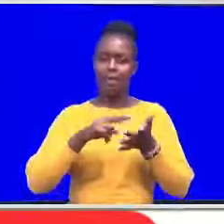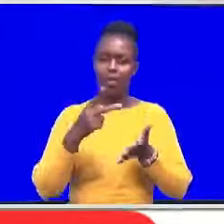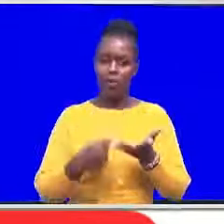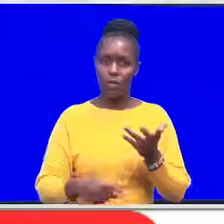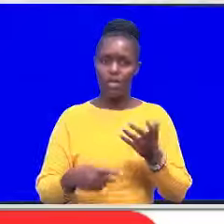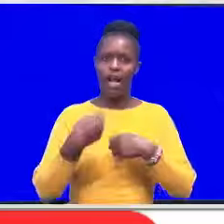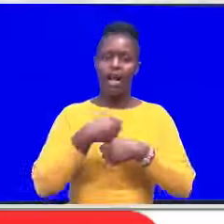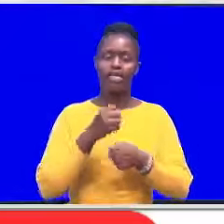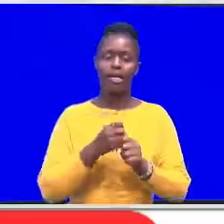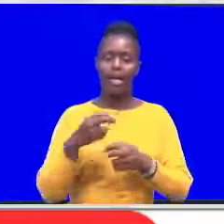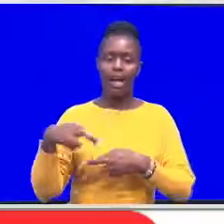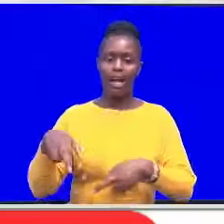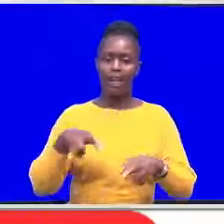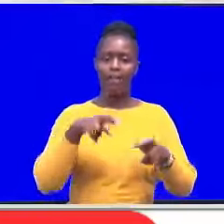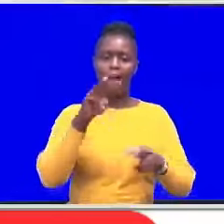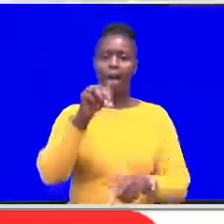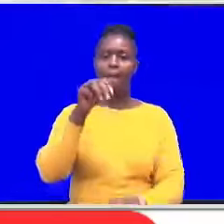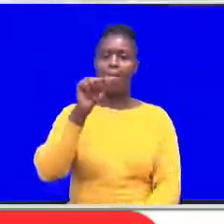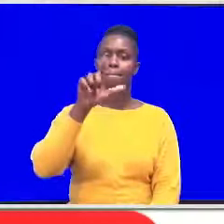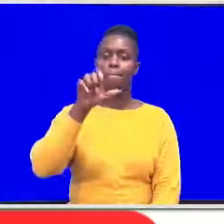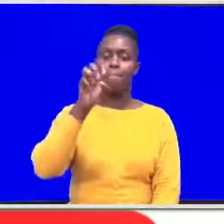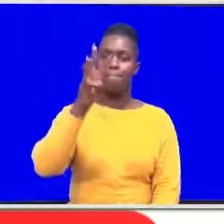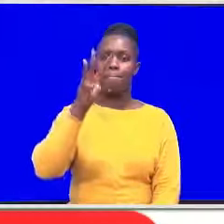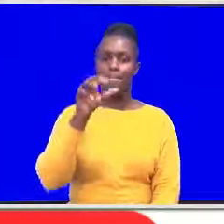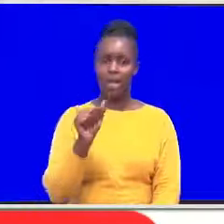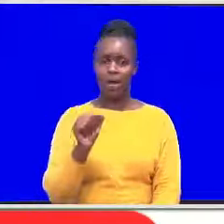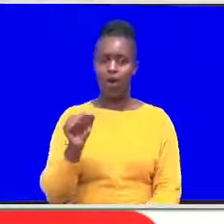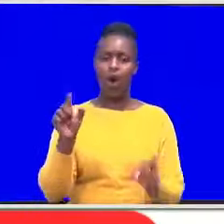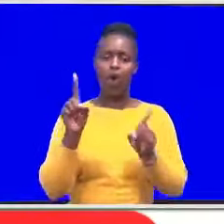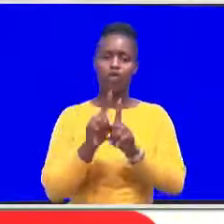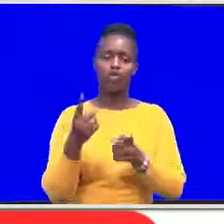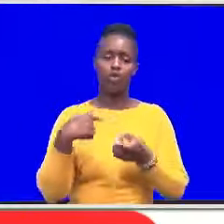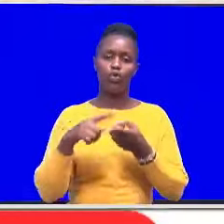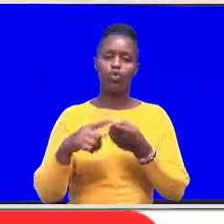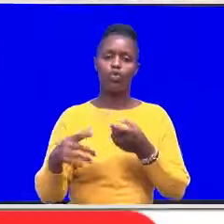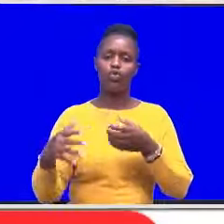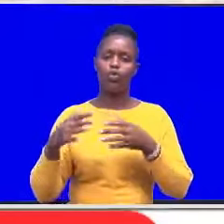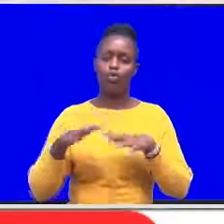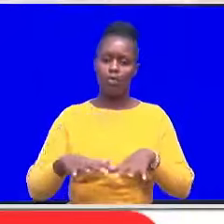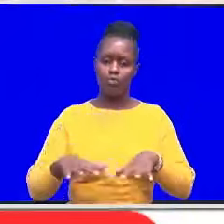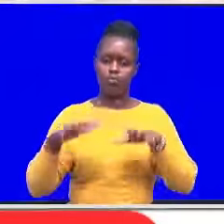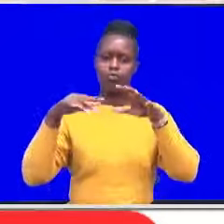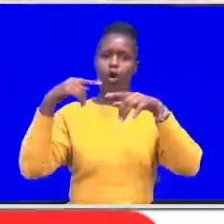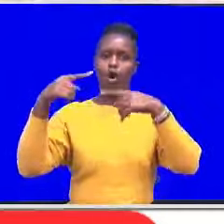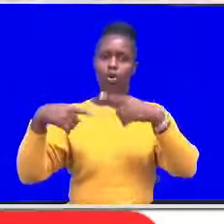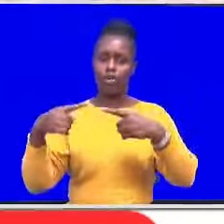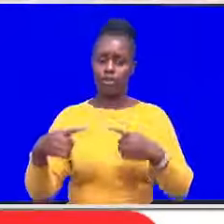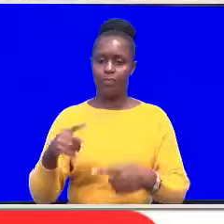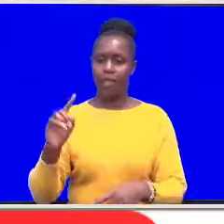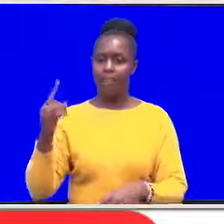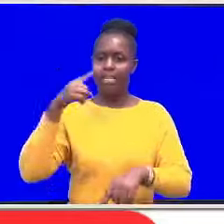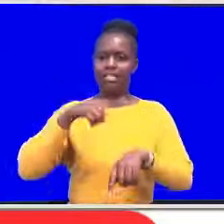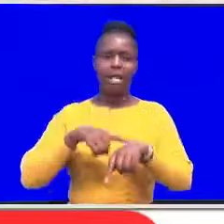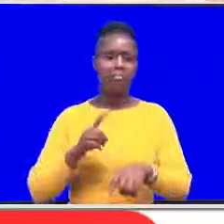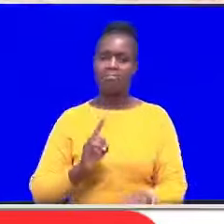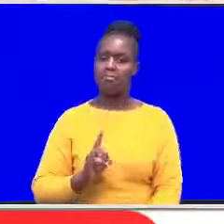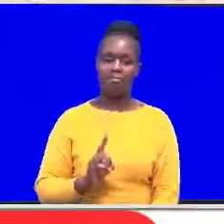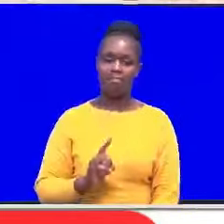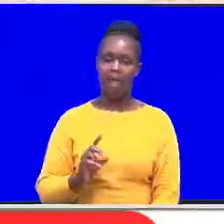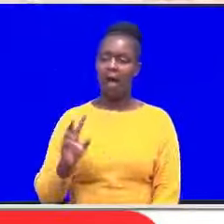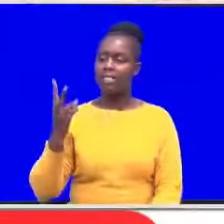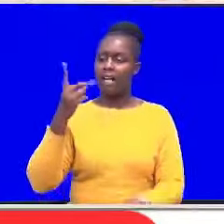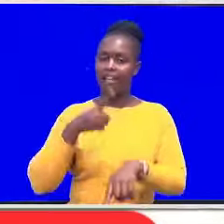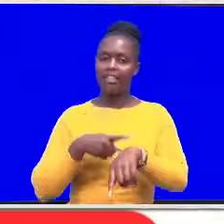River Malewa, a major tributary, to swell continuously. Hii maji sio mara ya kwanza. Hii ni mara ya pili. Na